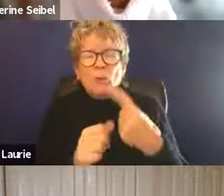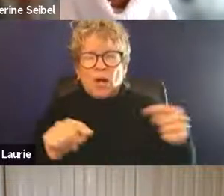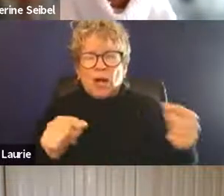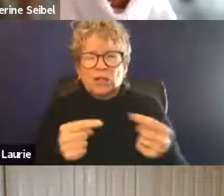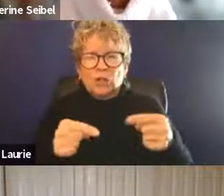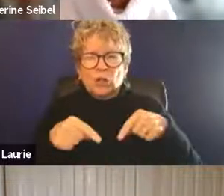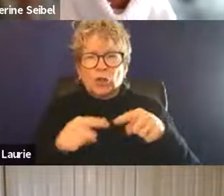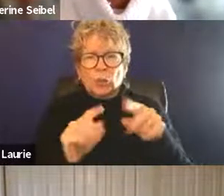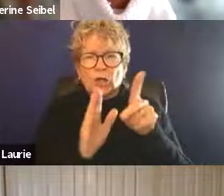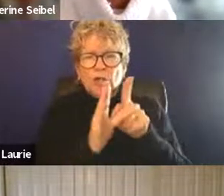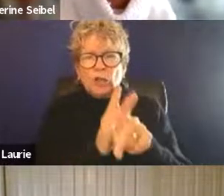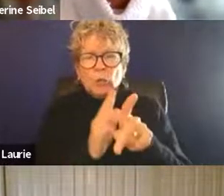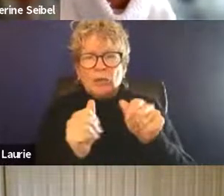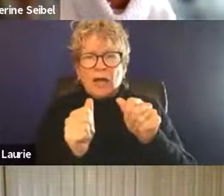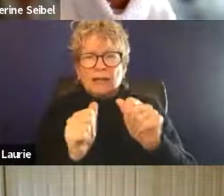attempt.